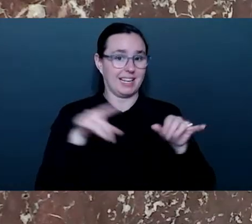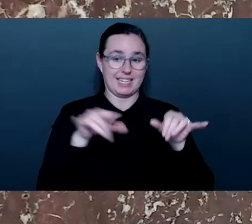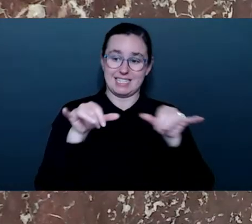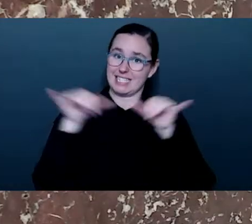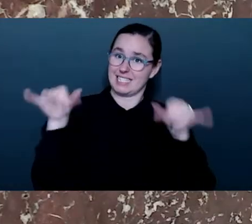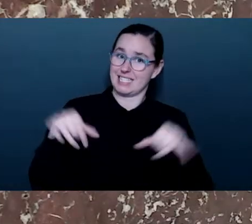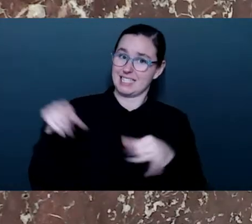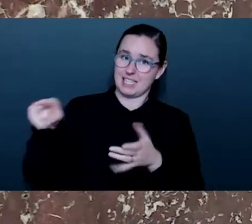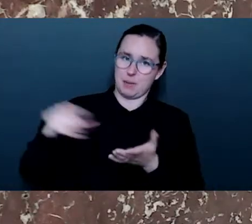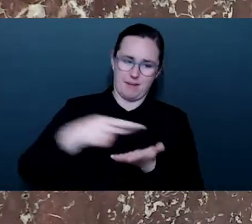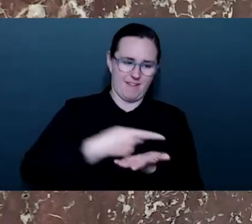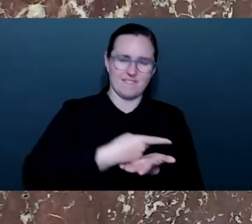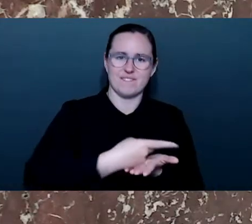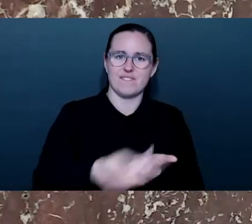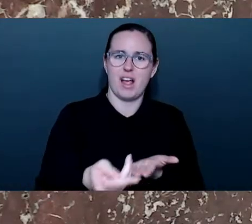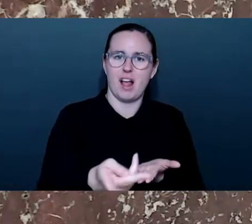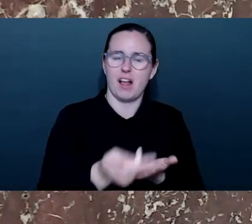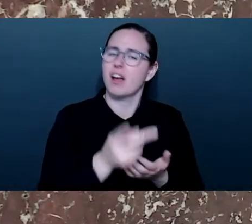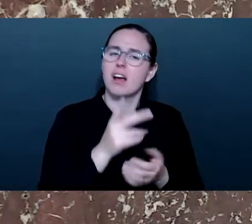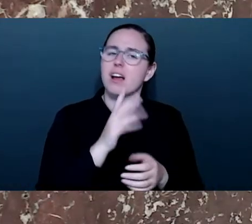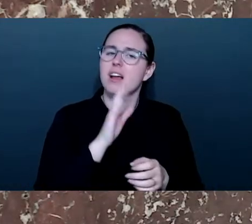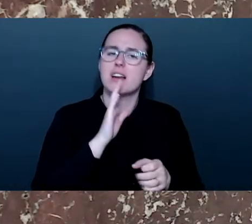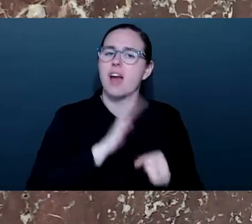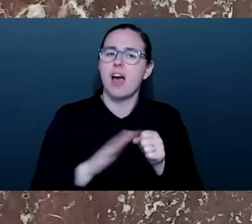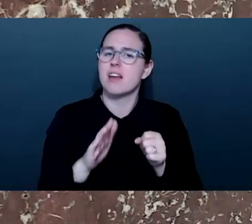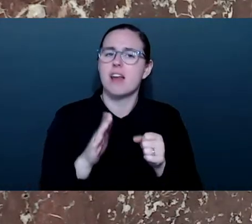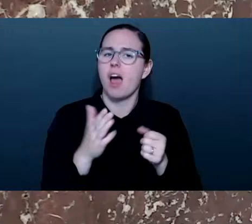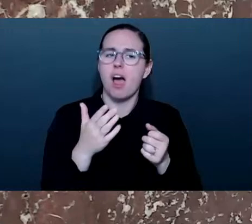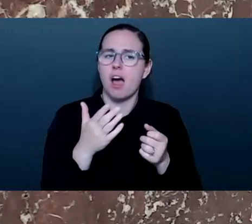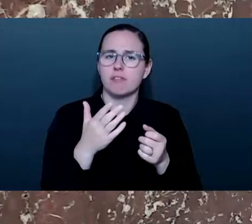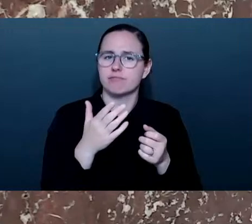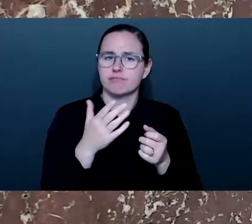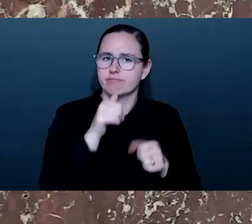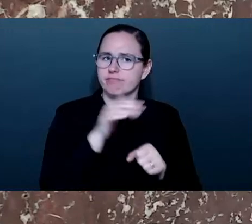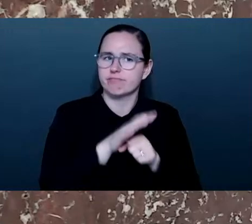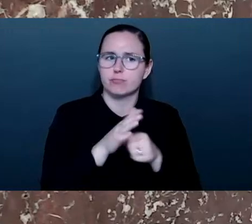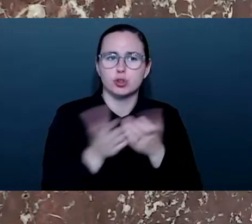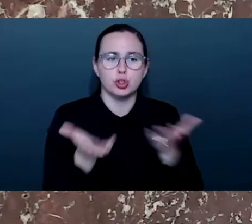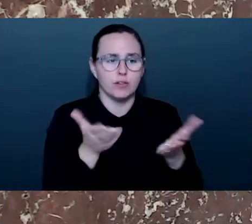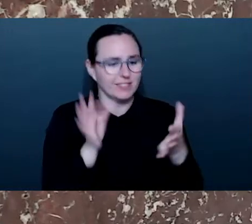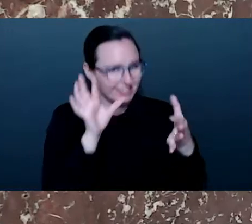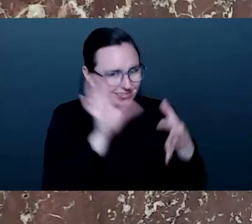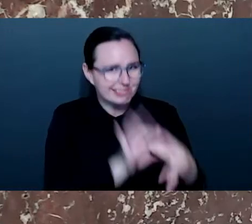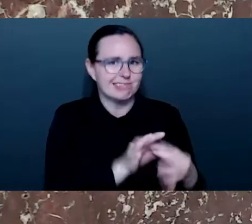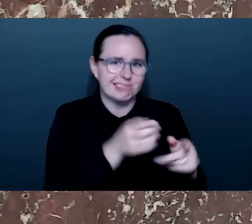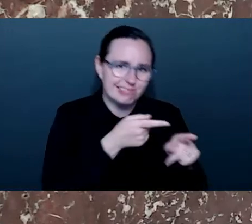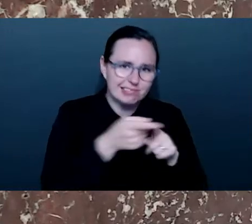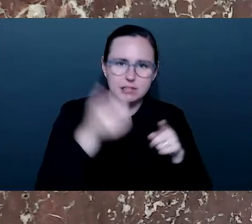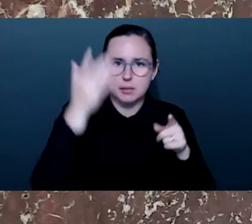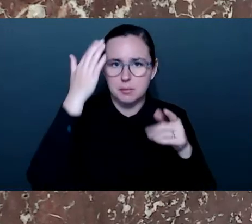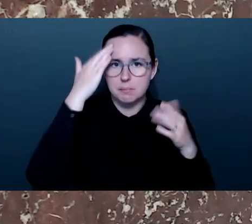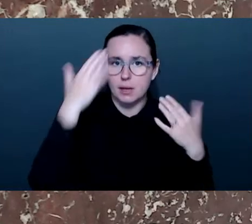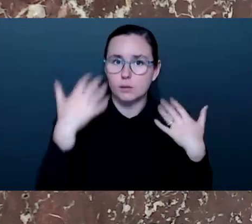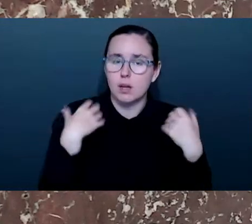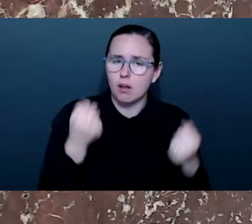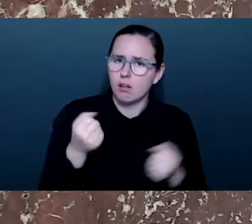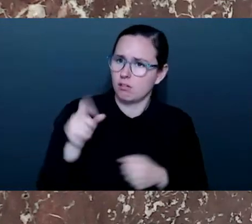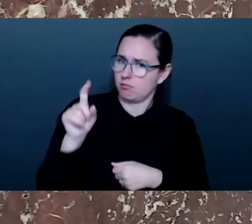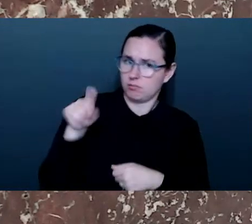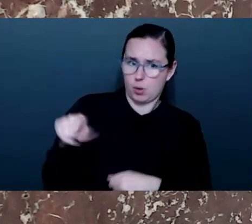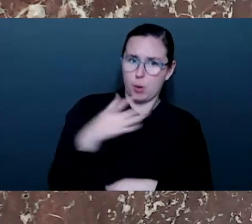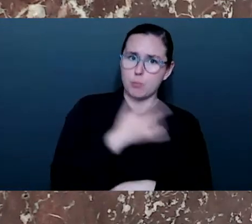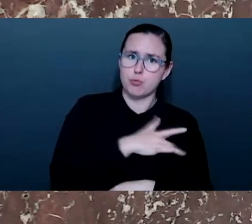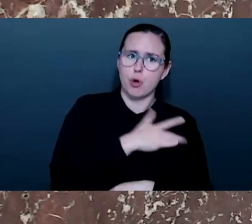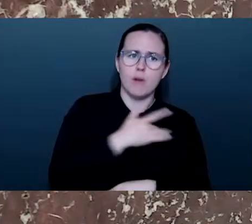get serious about the critical shortage we have in psychiatry and mental health services in this province, so our frontline workers that are there to actually